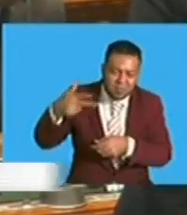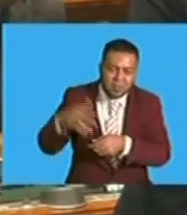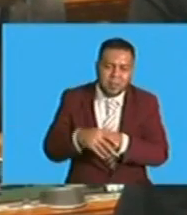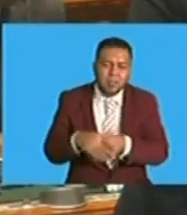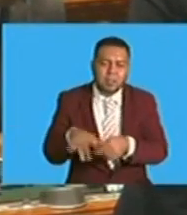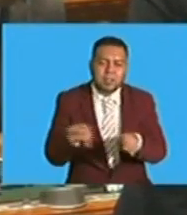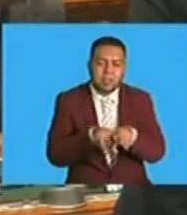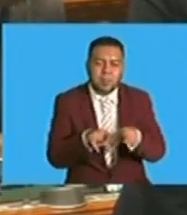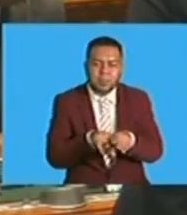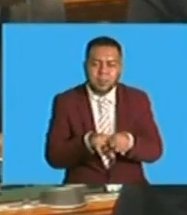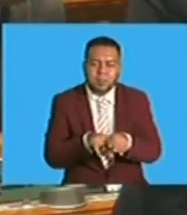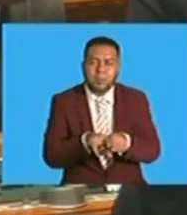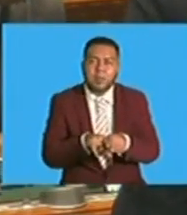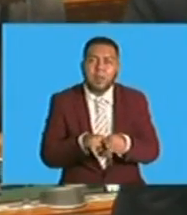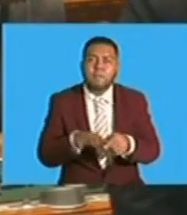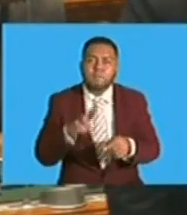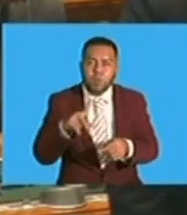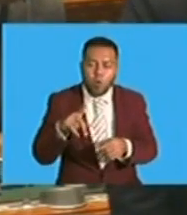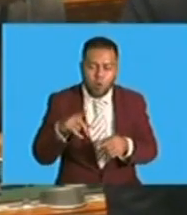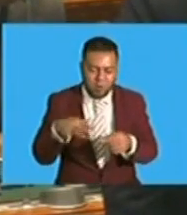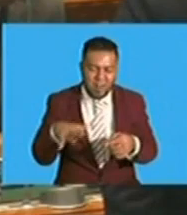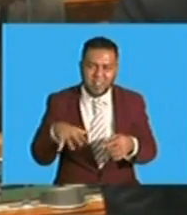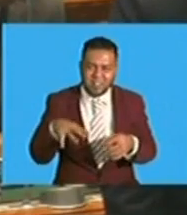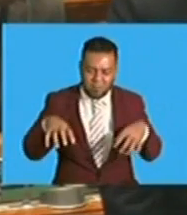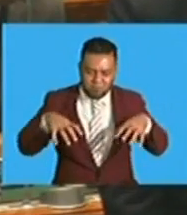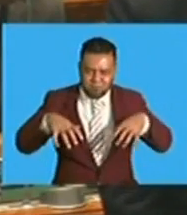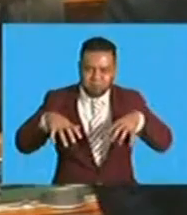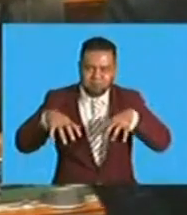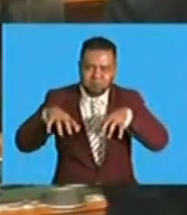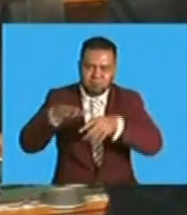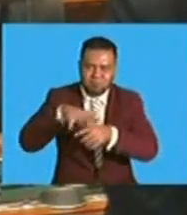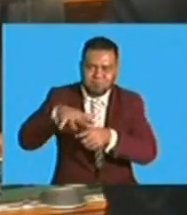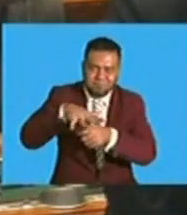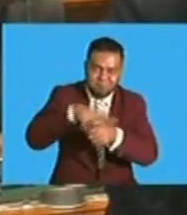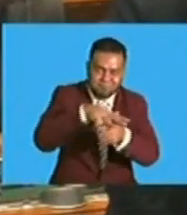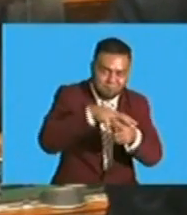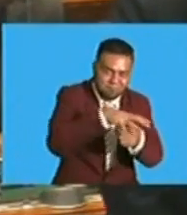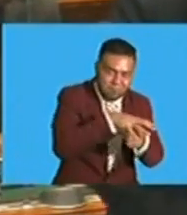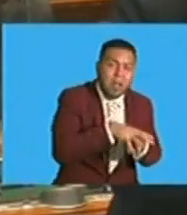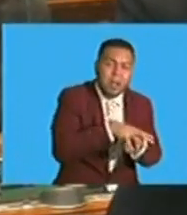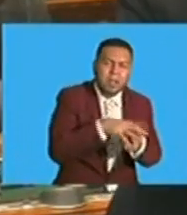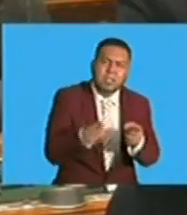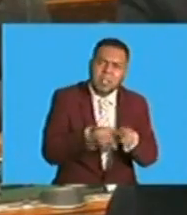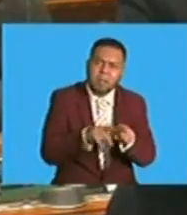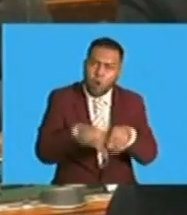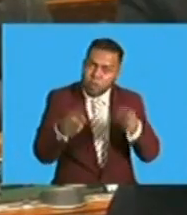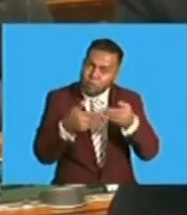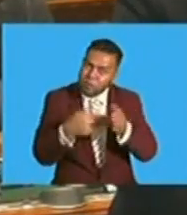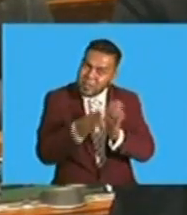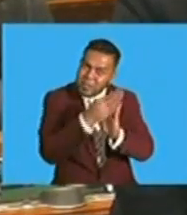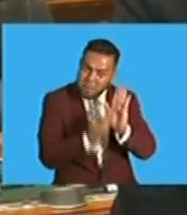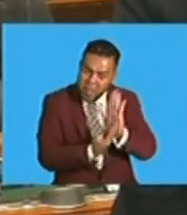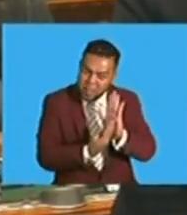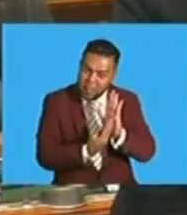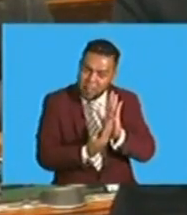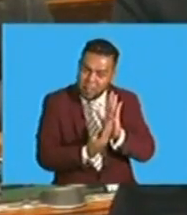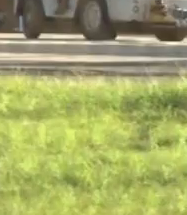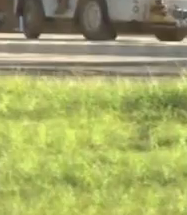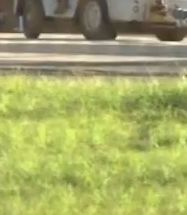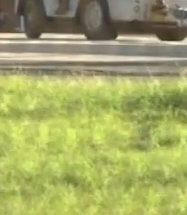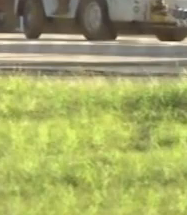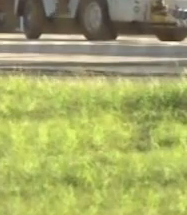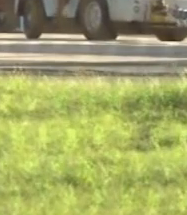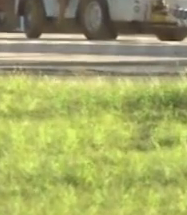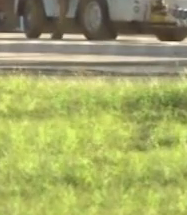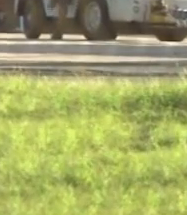certificate registration of approval of an aerodrome. As highlighted when introducing this bill, Mr. Speaker, sir, Clause 1 of the bill provides for the